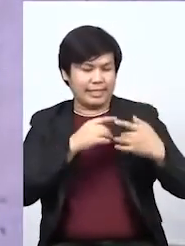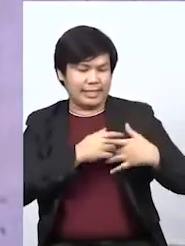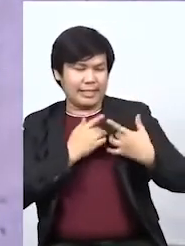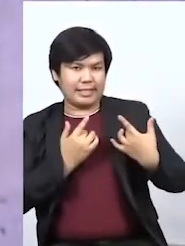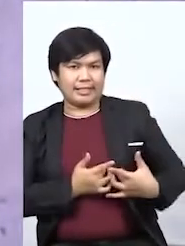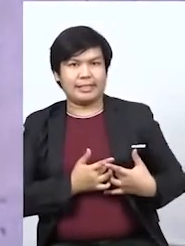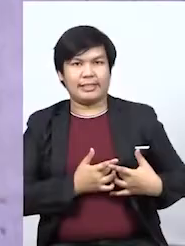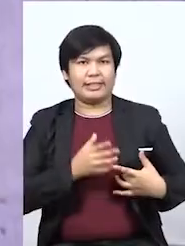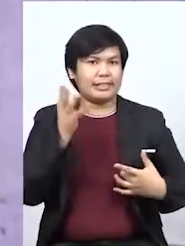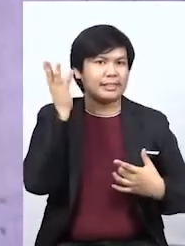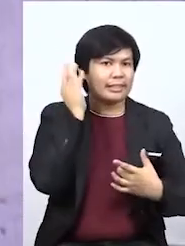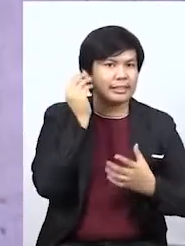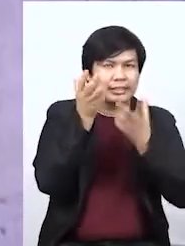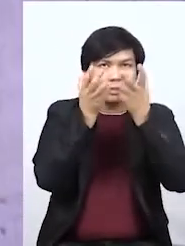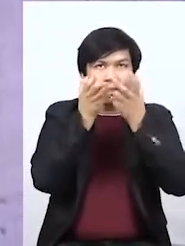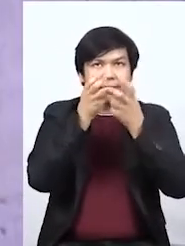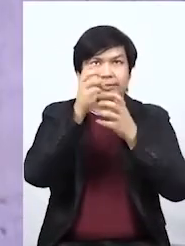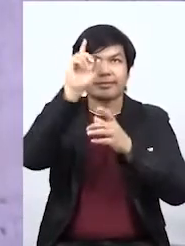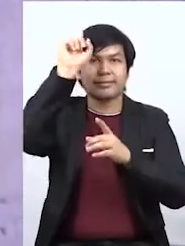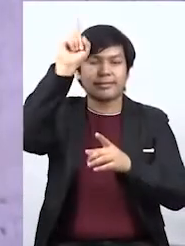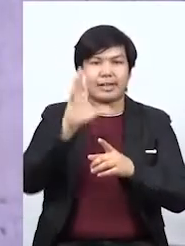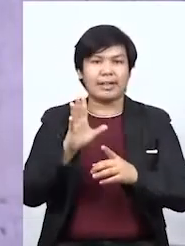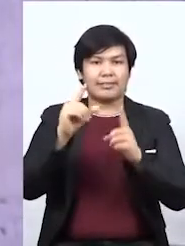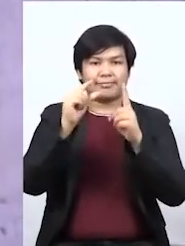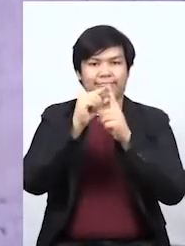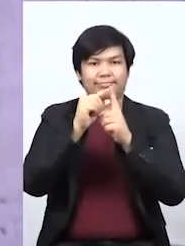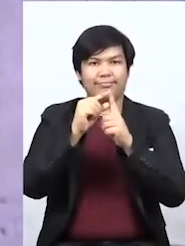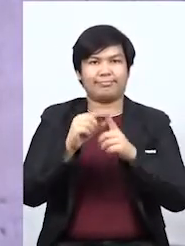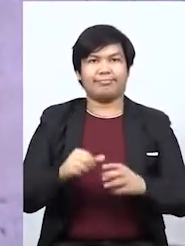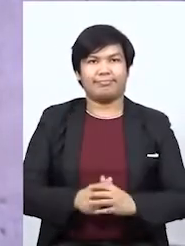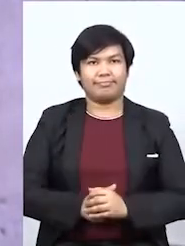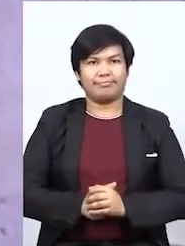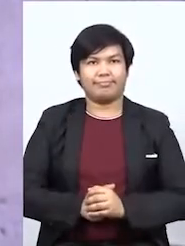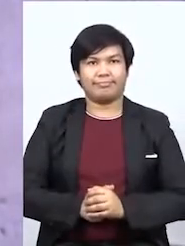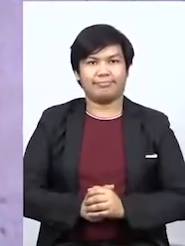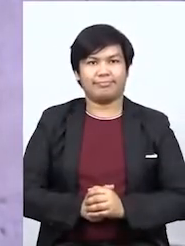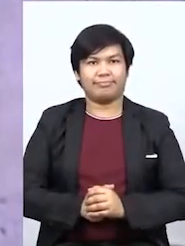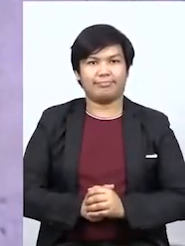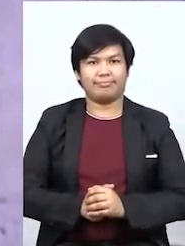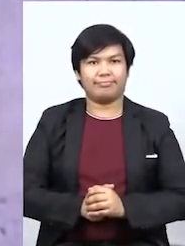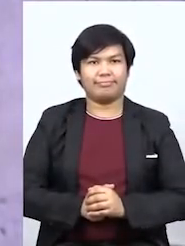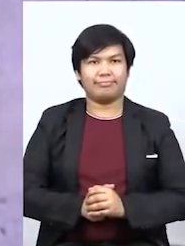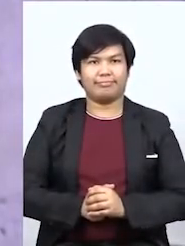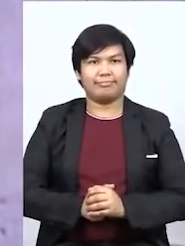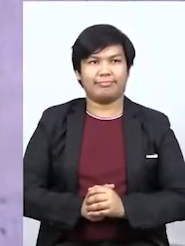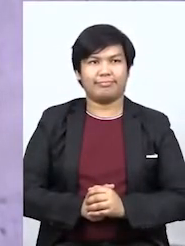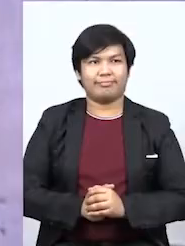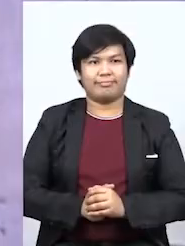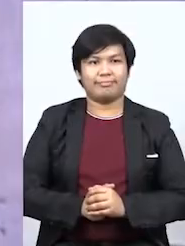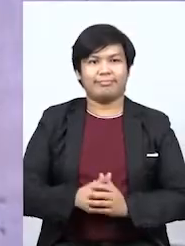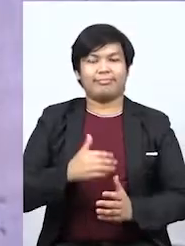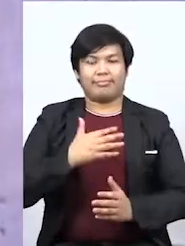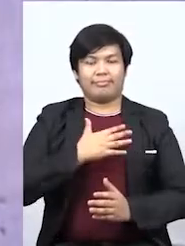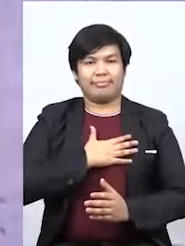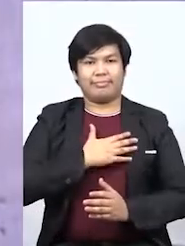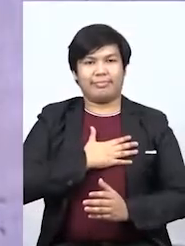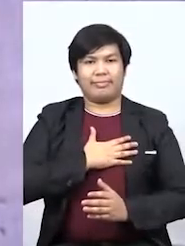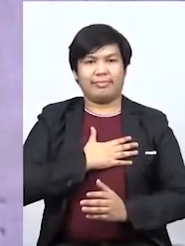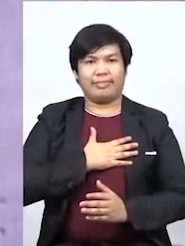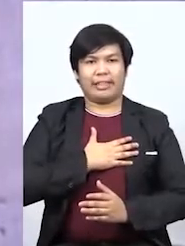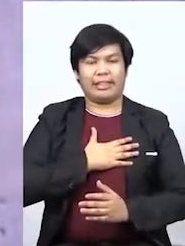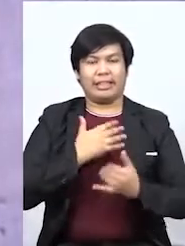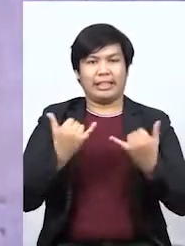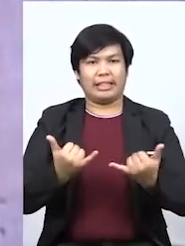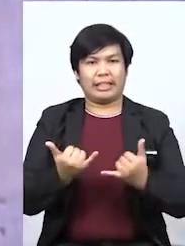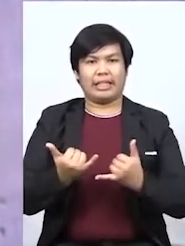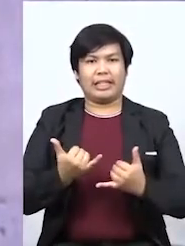we listen to the preaching of his word you may now take your seat it's my privilege